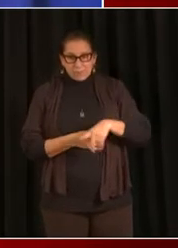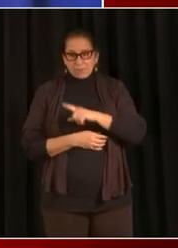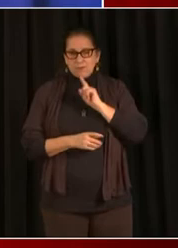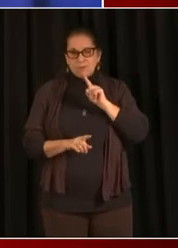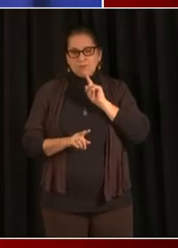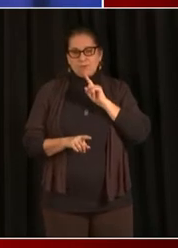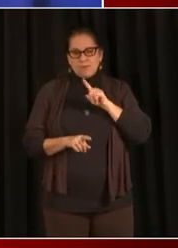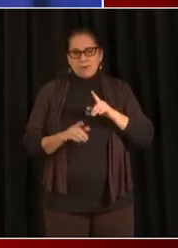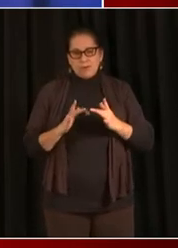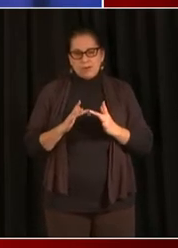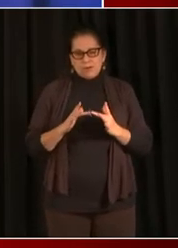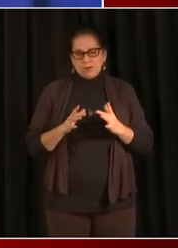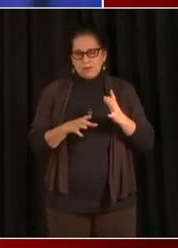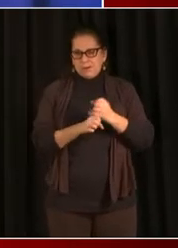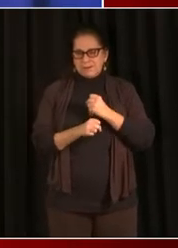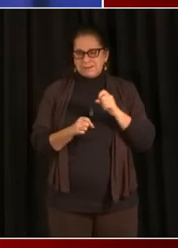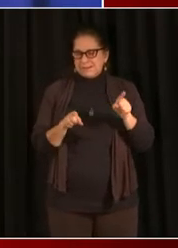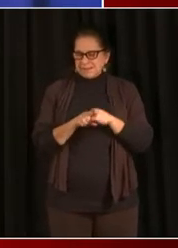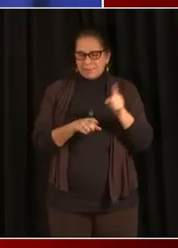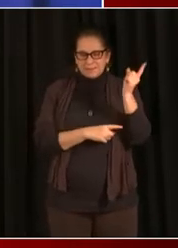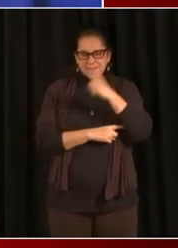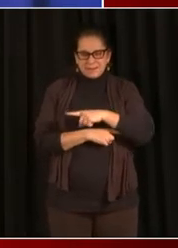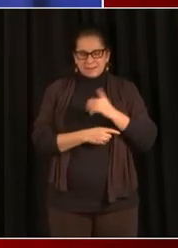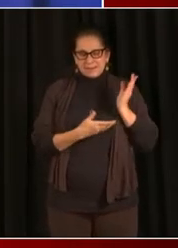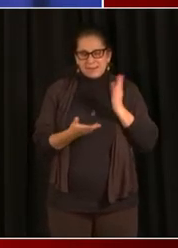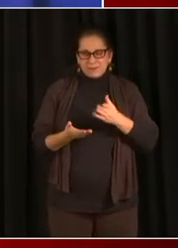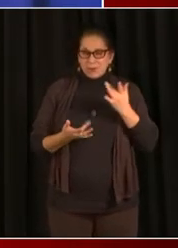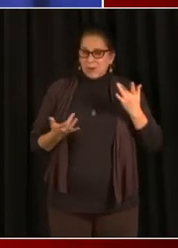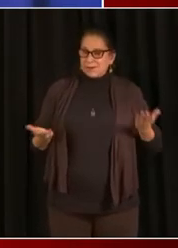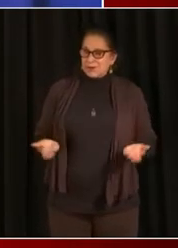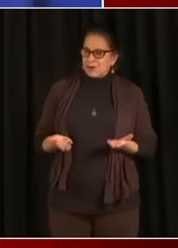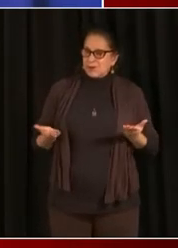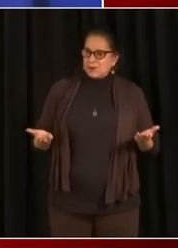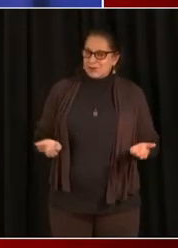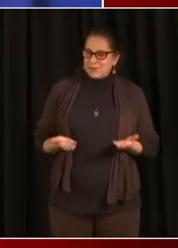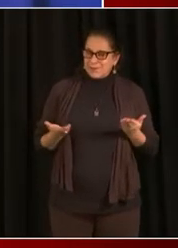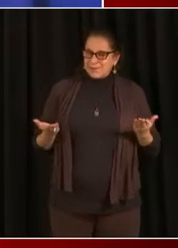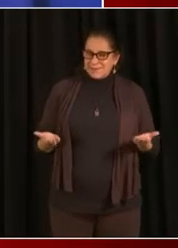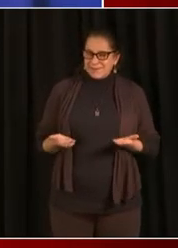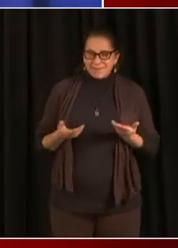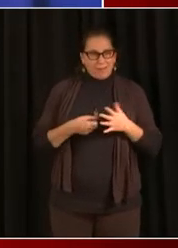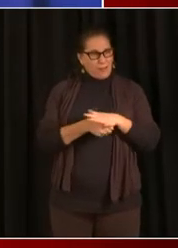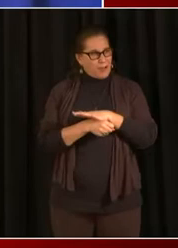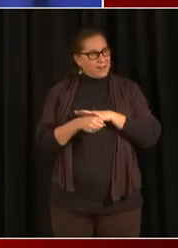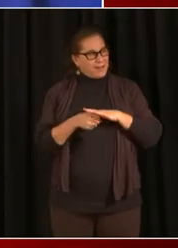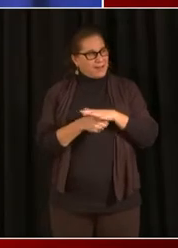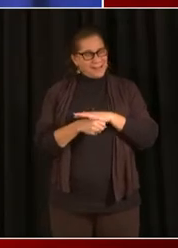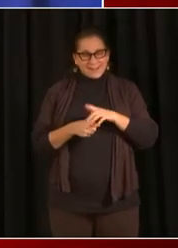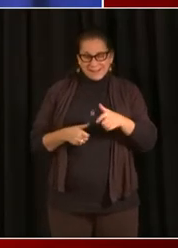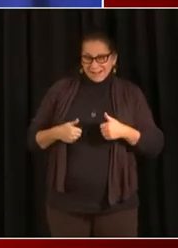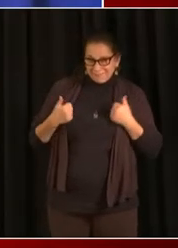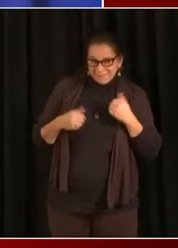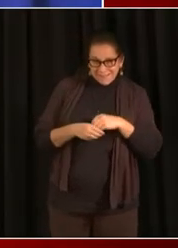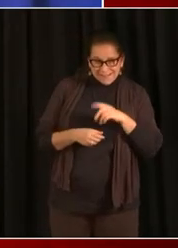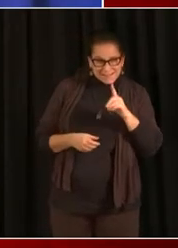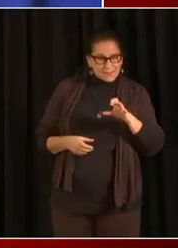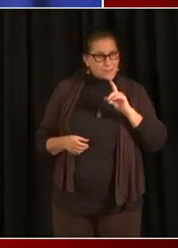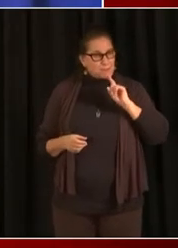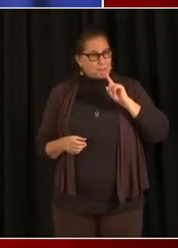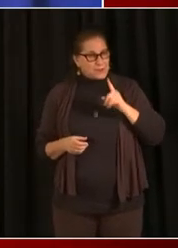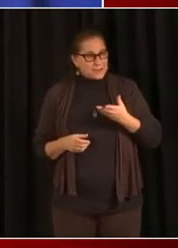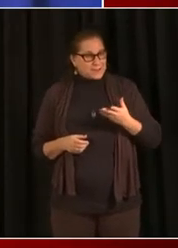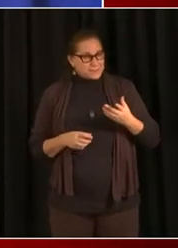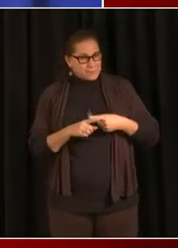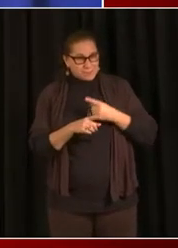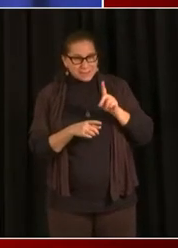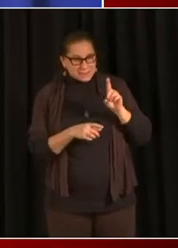same day delivery by DC residents and for DC residents. And I saw, again, keeping everybody to the rules, Sunyata, you